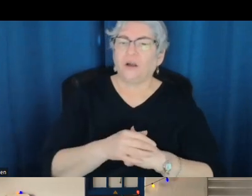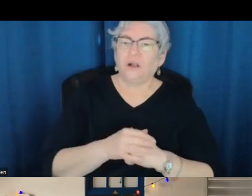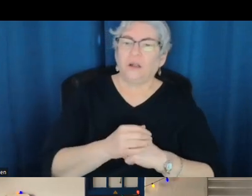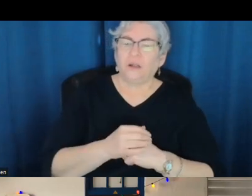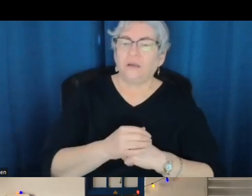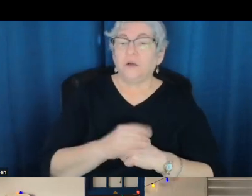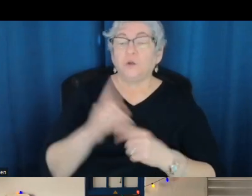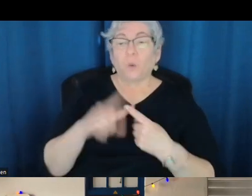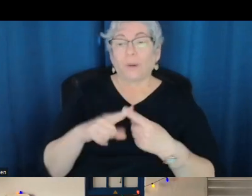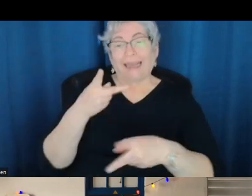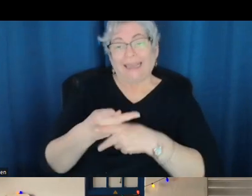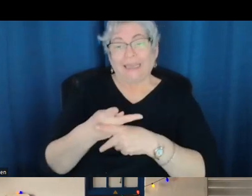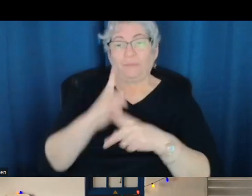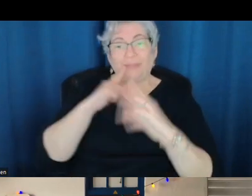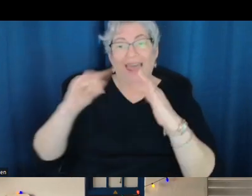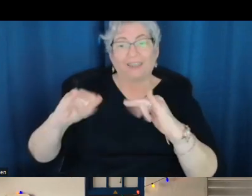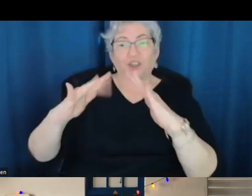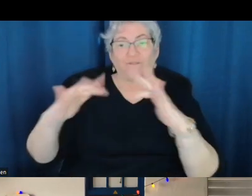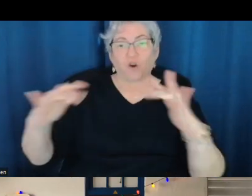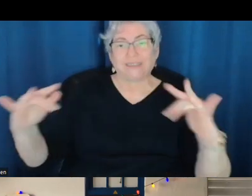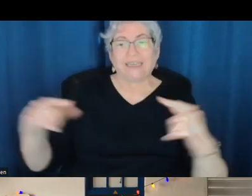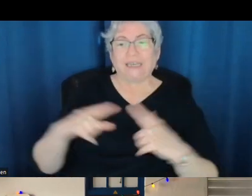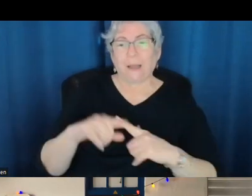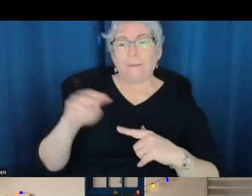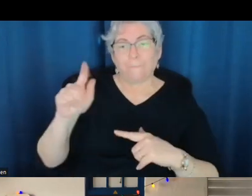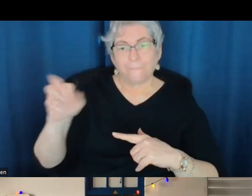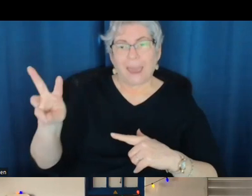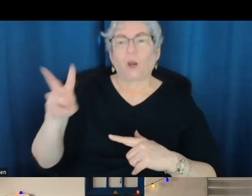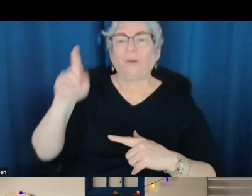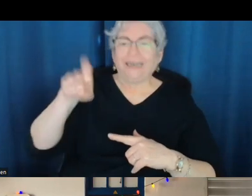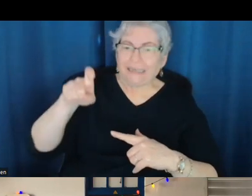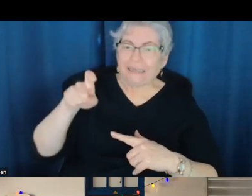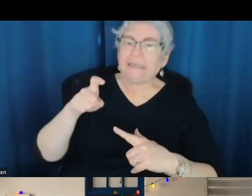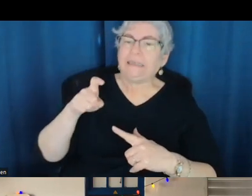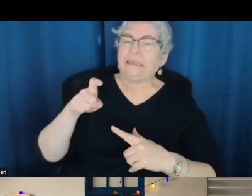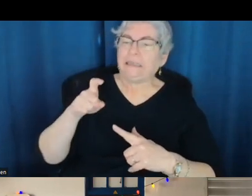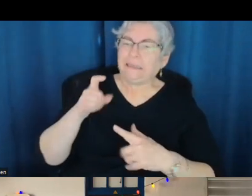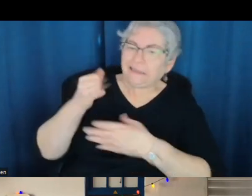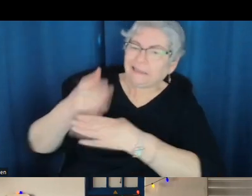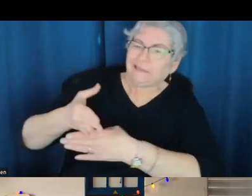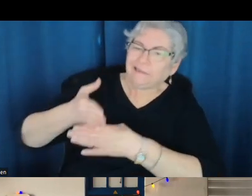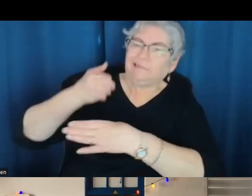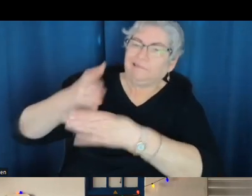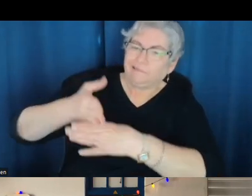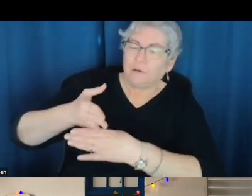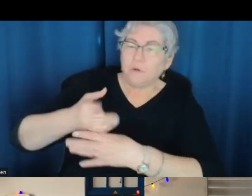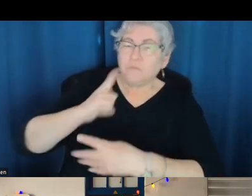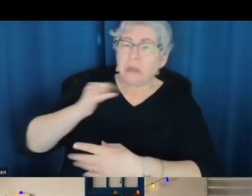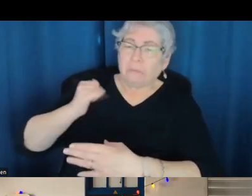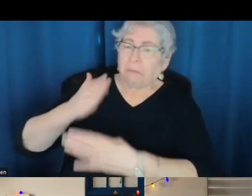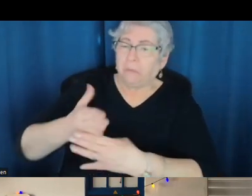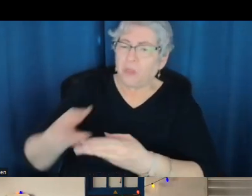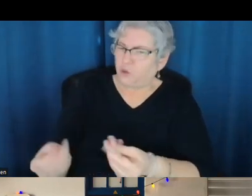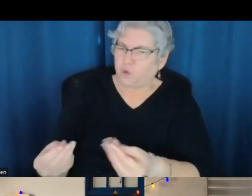in order to maintain the diversity, meadows need a little bit of disturbance, and not necessarily disturbance to the soil, as